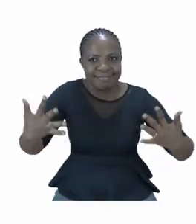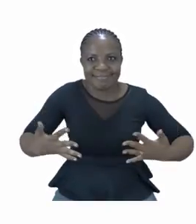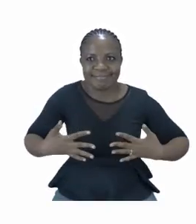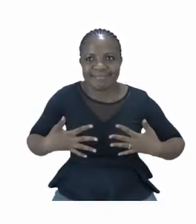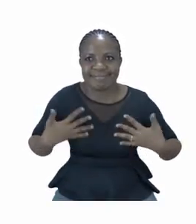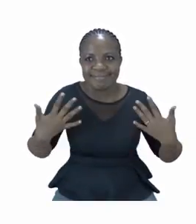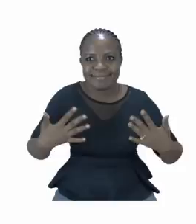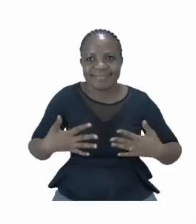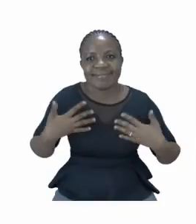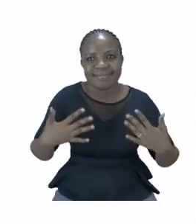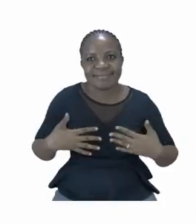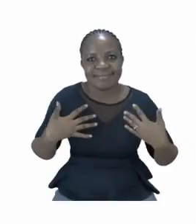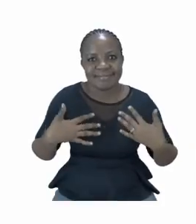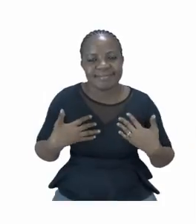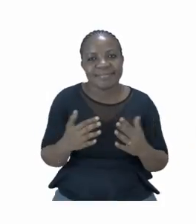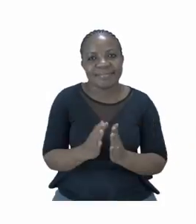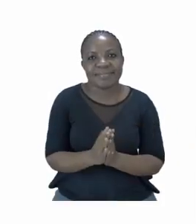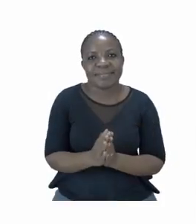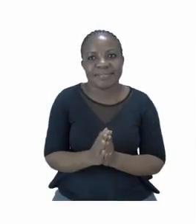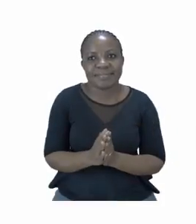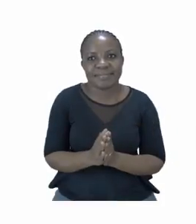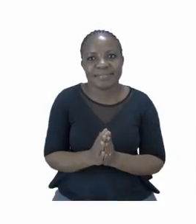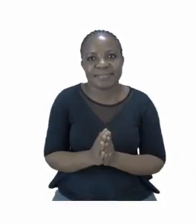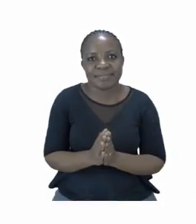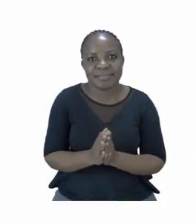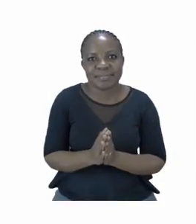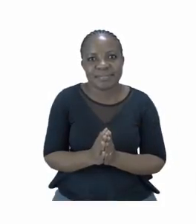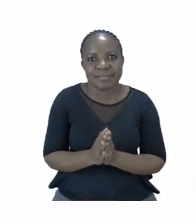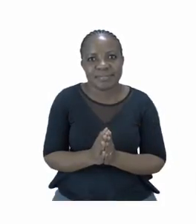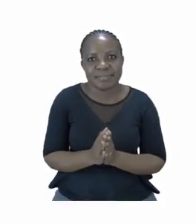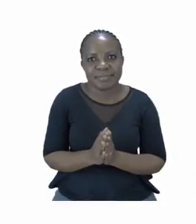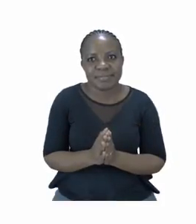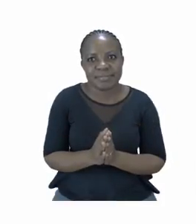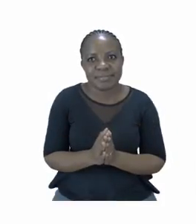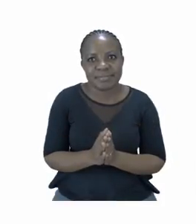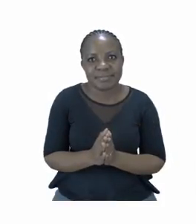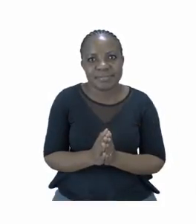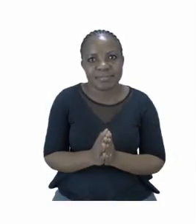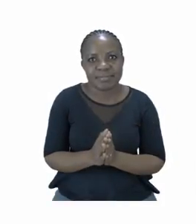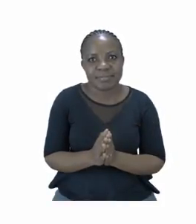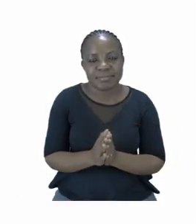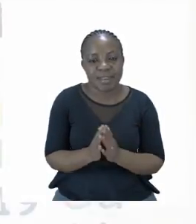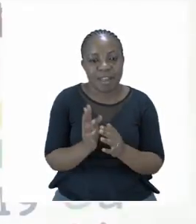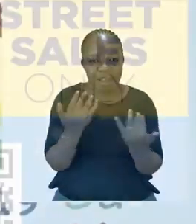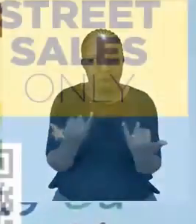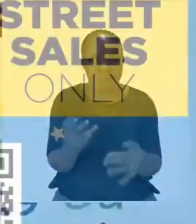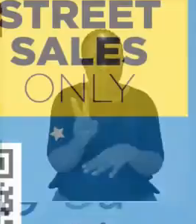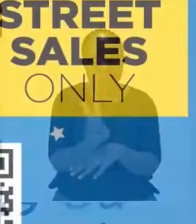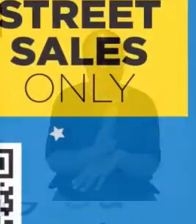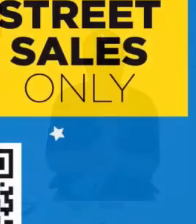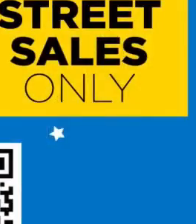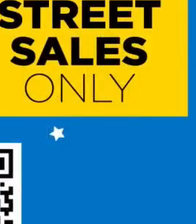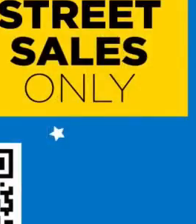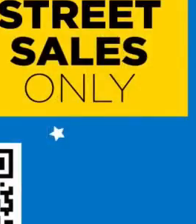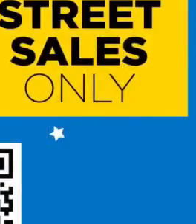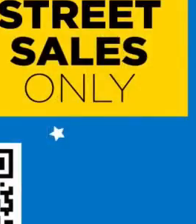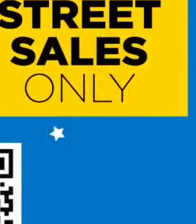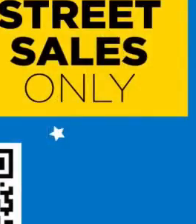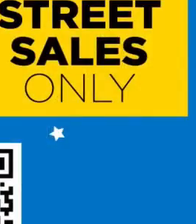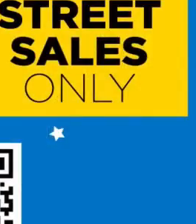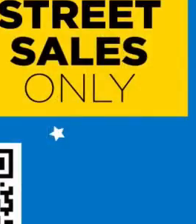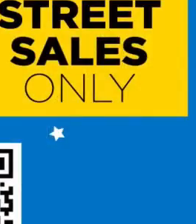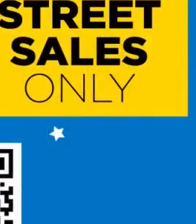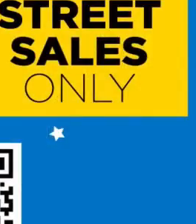done, but for now, let's listen to our commercial break. Follow us on My